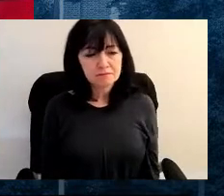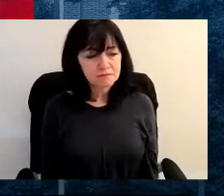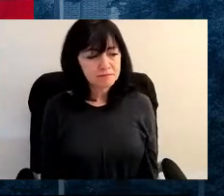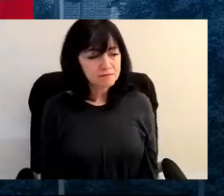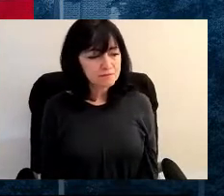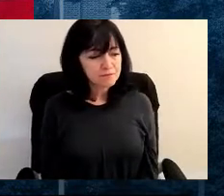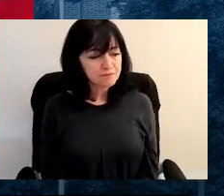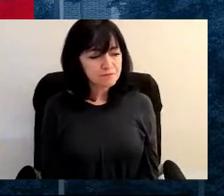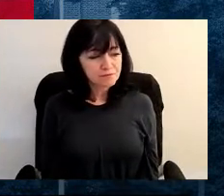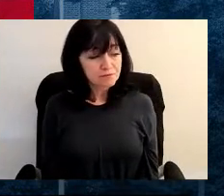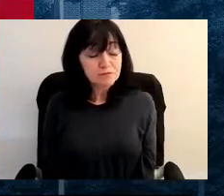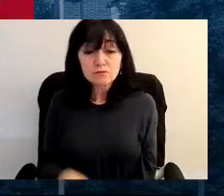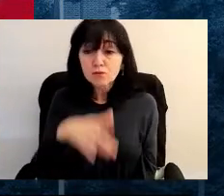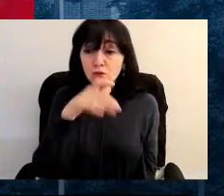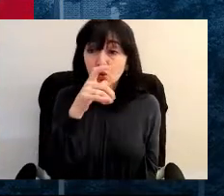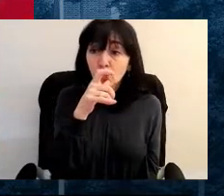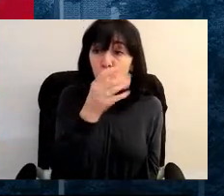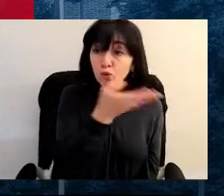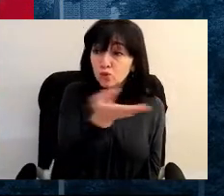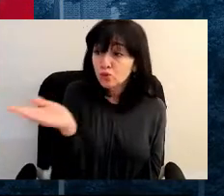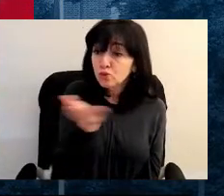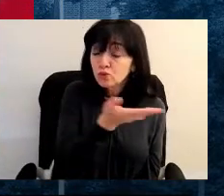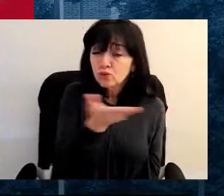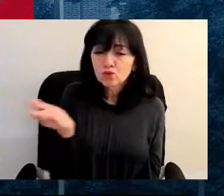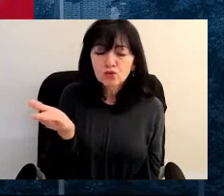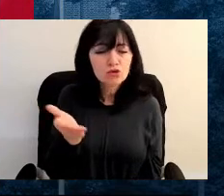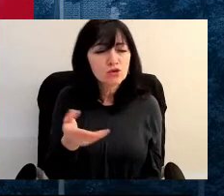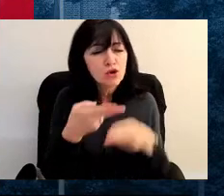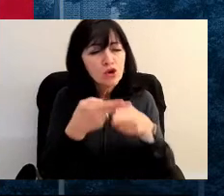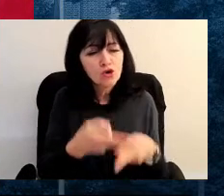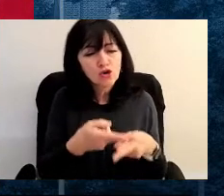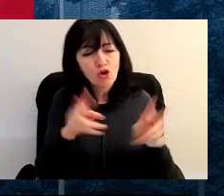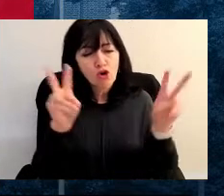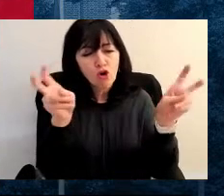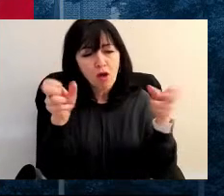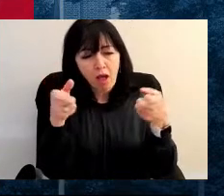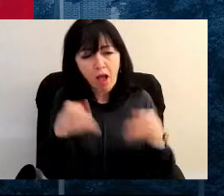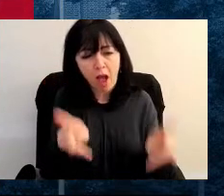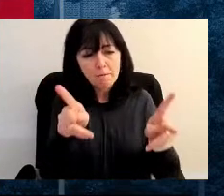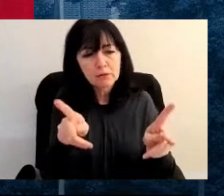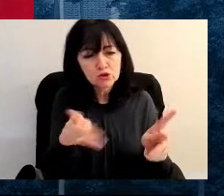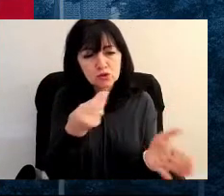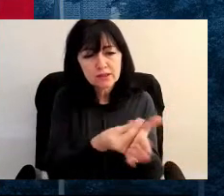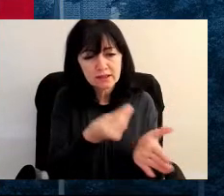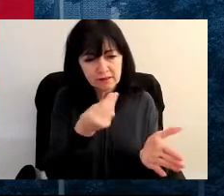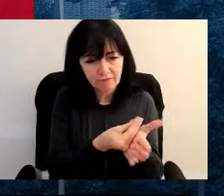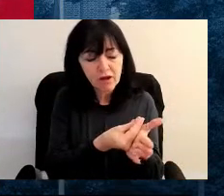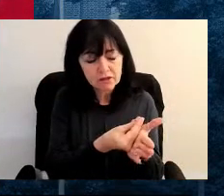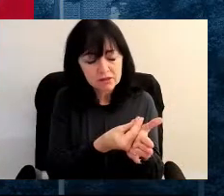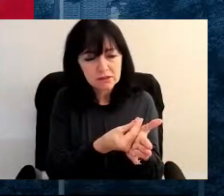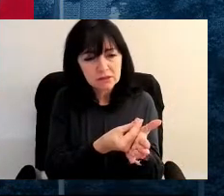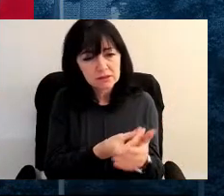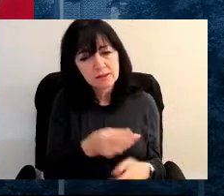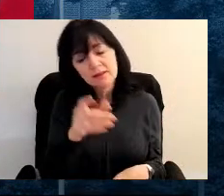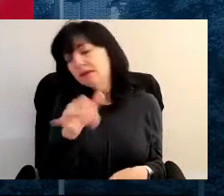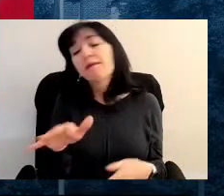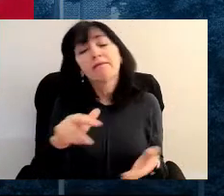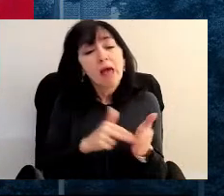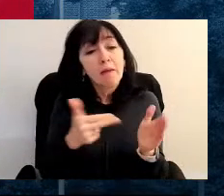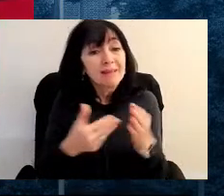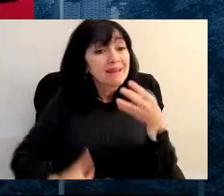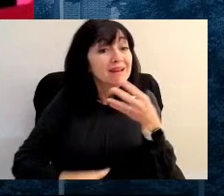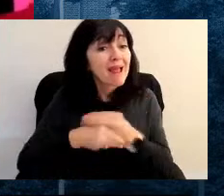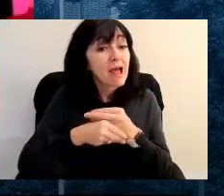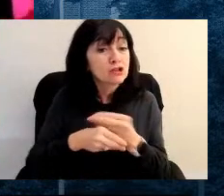For those of you who don't know what opportunity funding is, it provides what is called weighted student funding, extra funding for